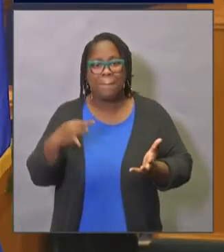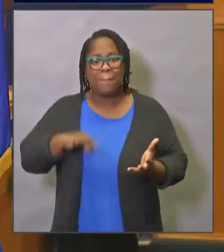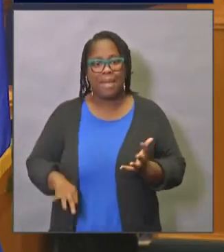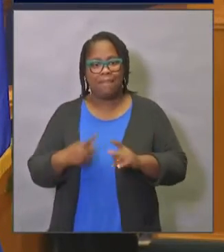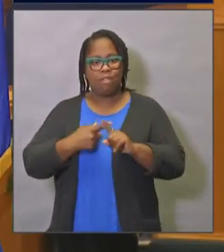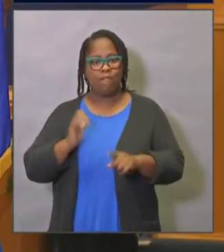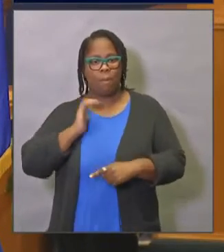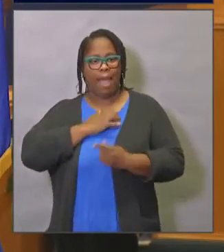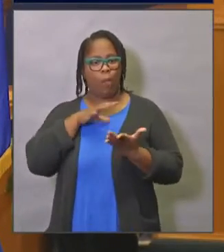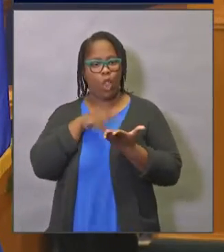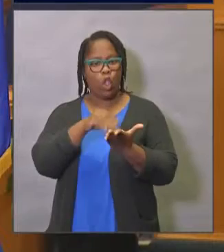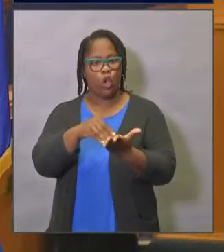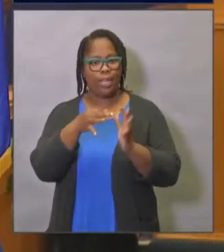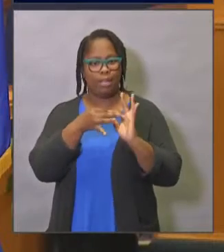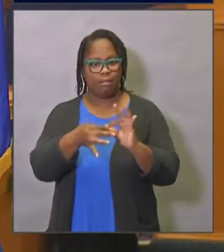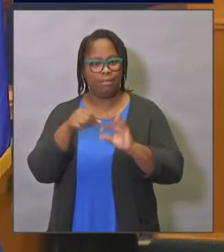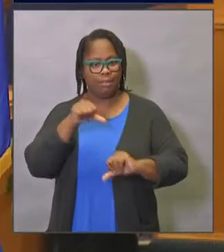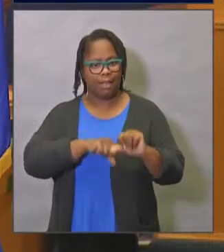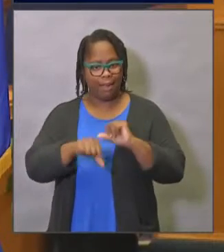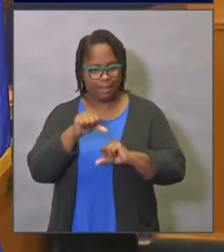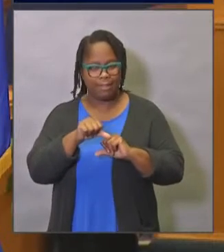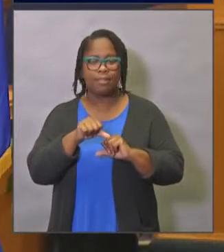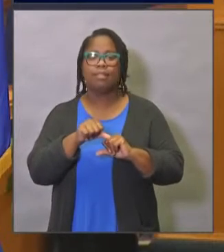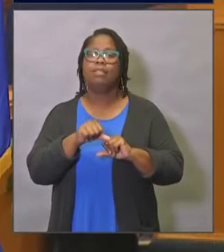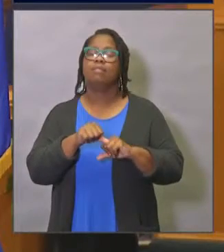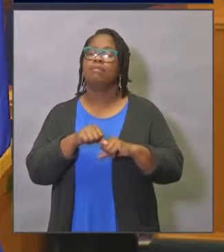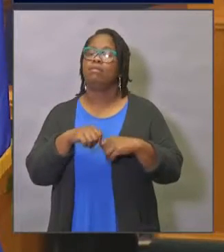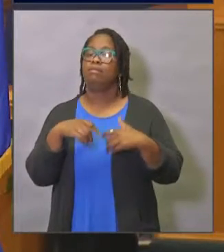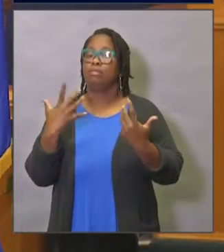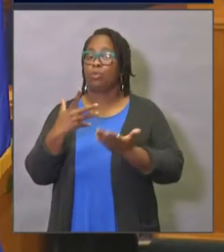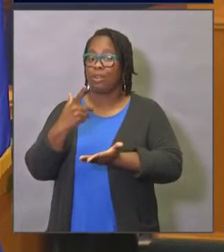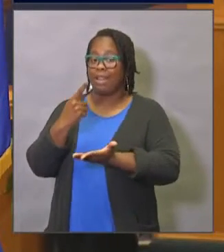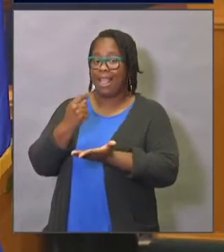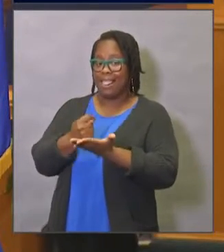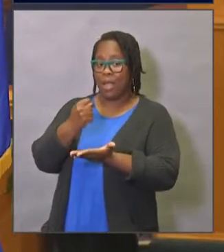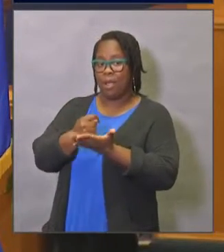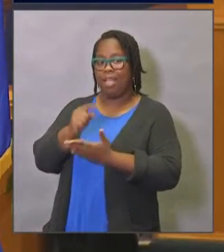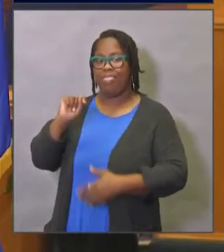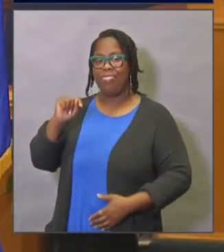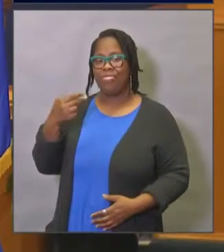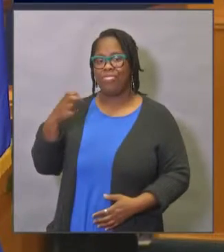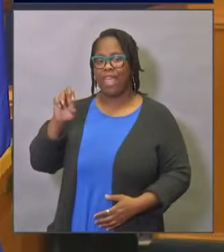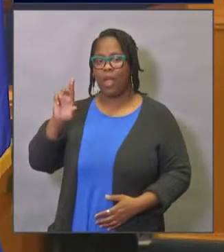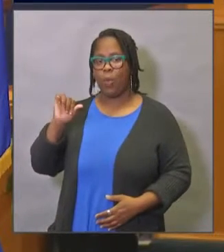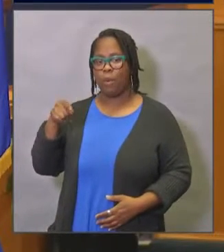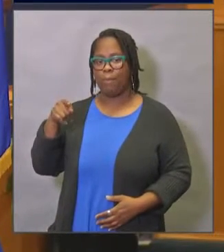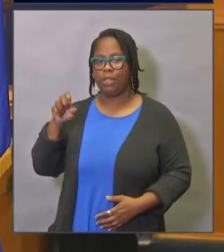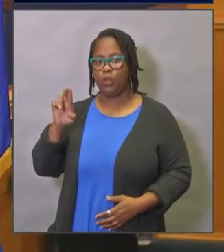around the science. So between the availability of therapeutics and also new